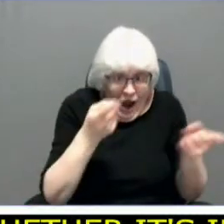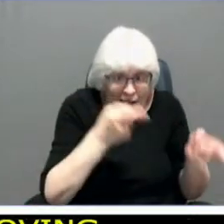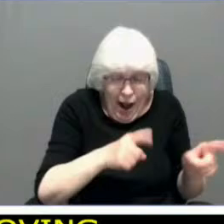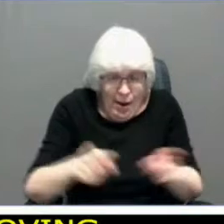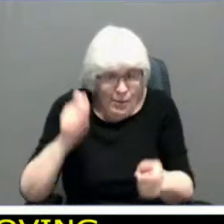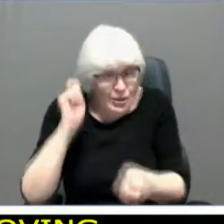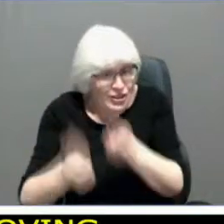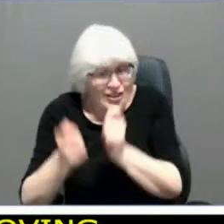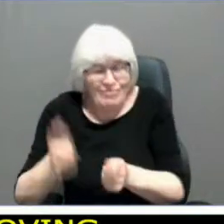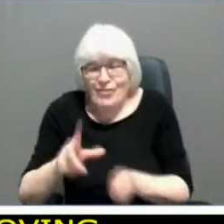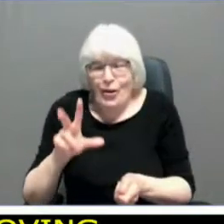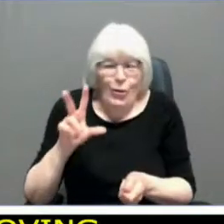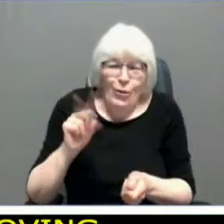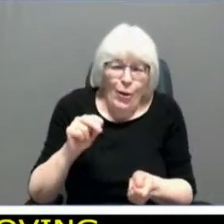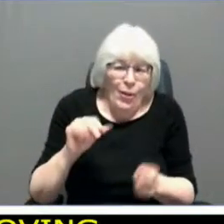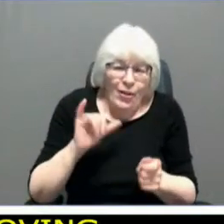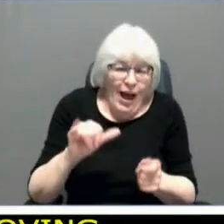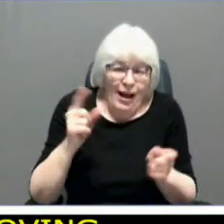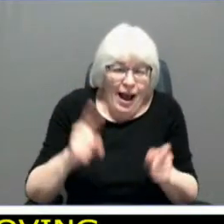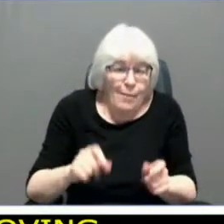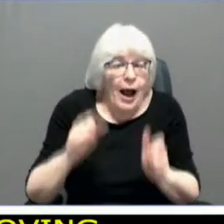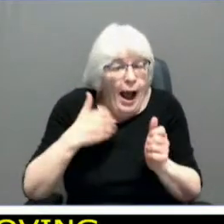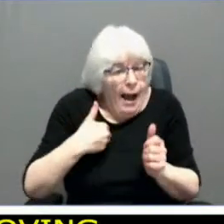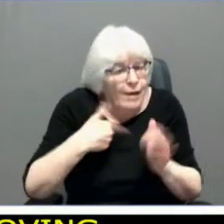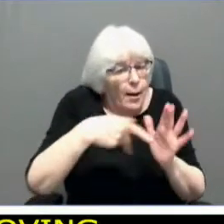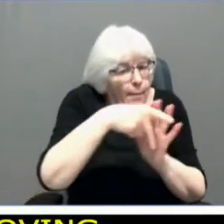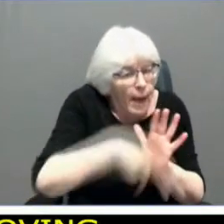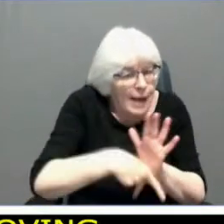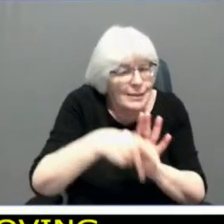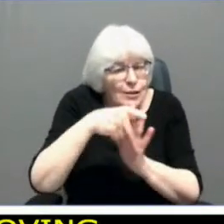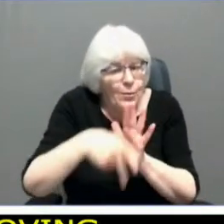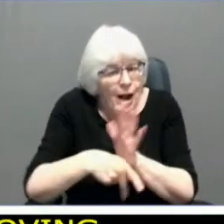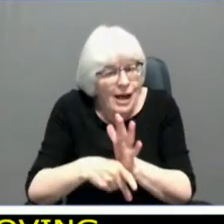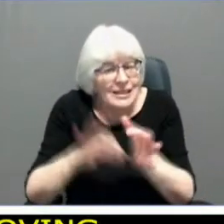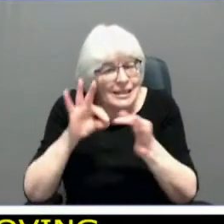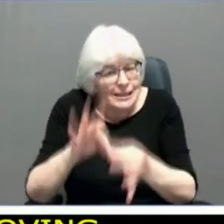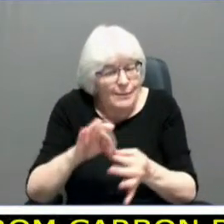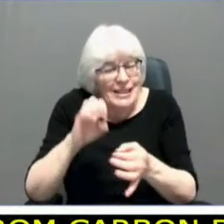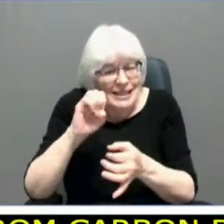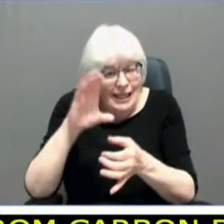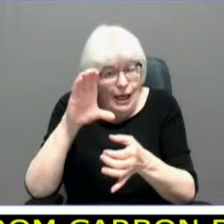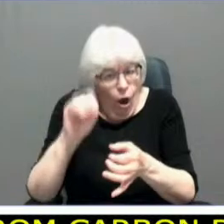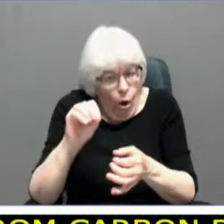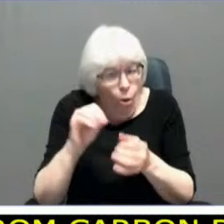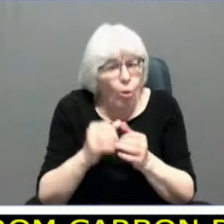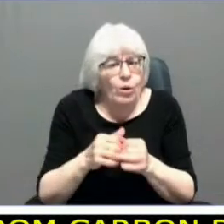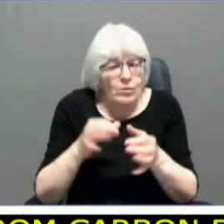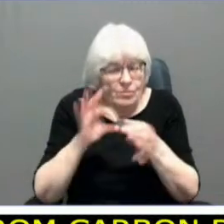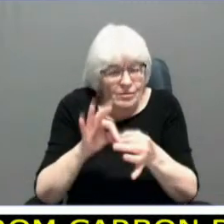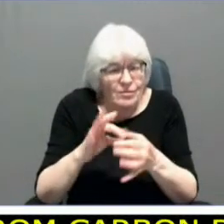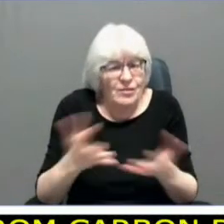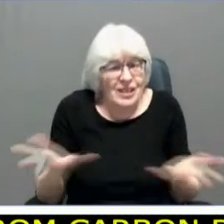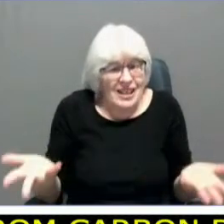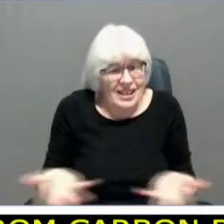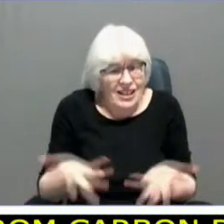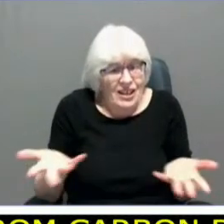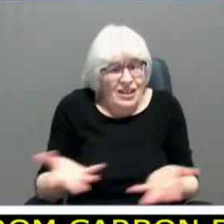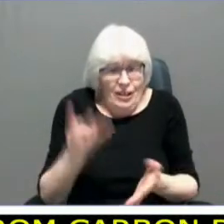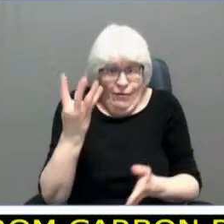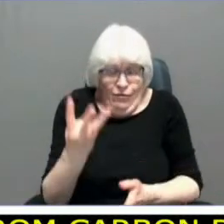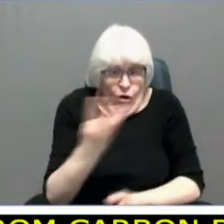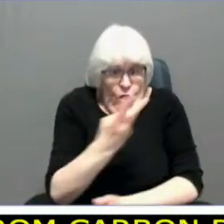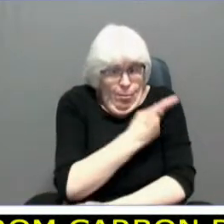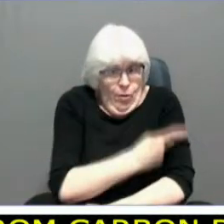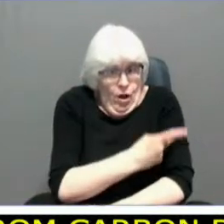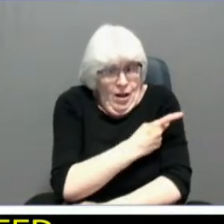the ecosystem so that investors are attracted here and recognize that Atlantic Canada can play a large role to solve the geopolitical